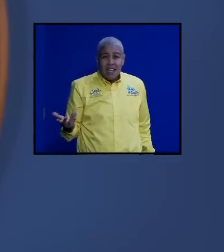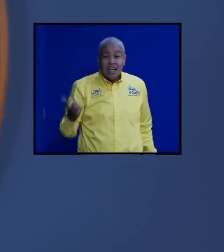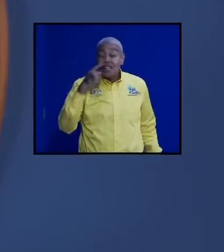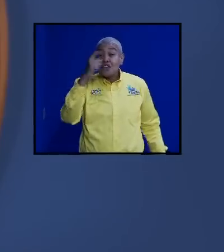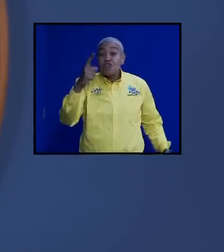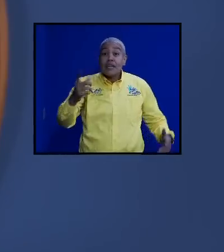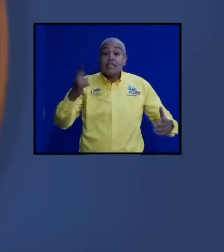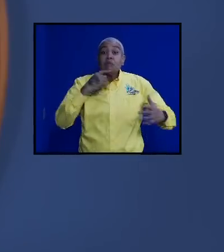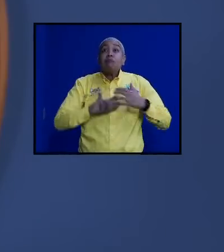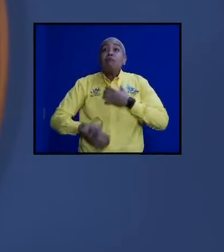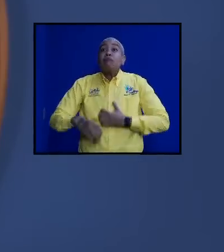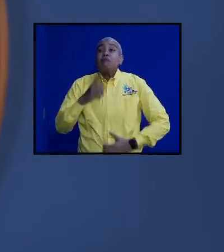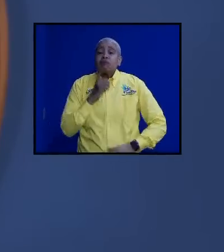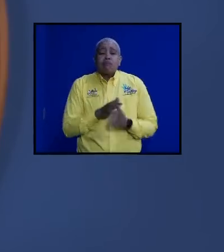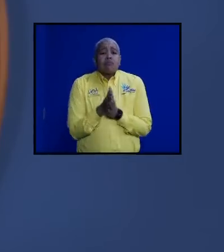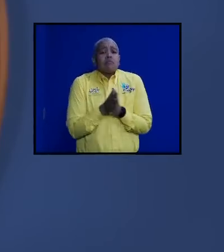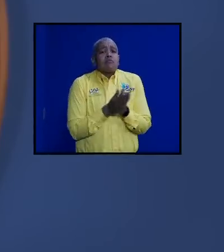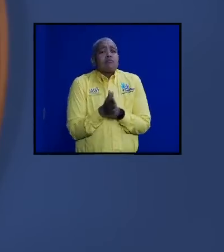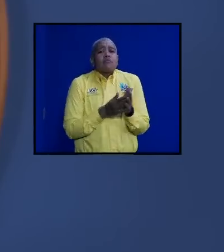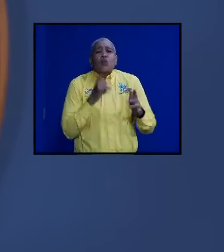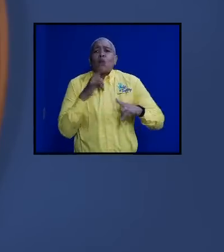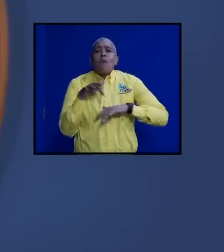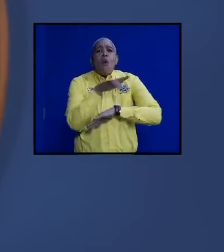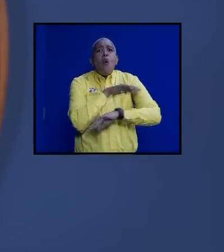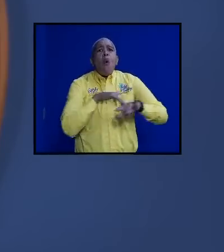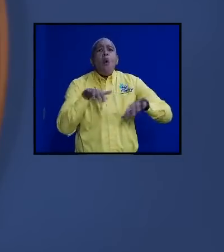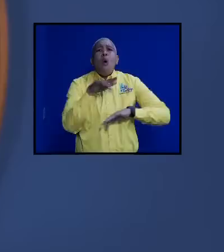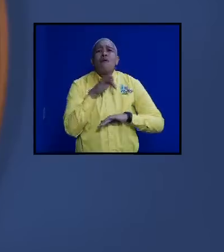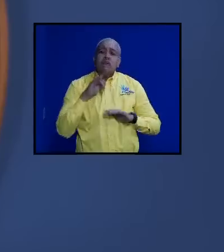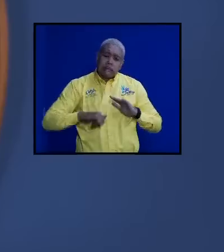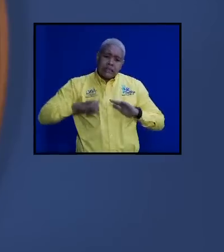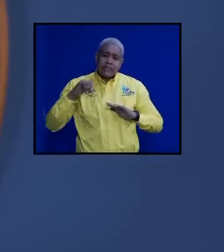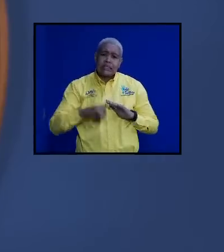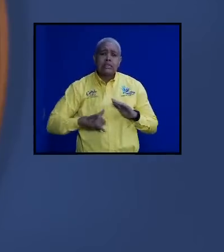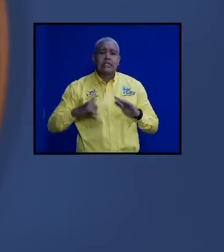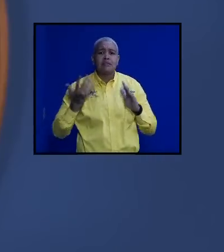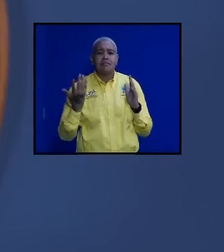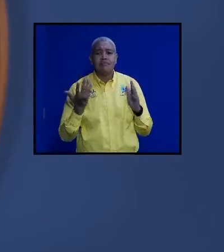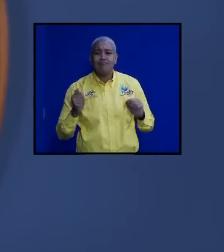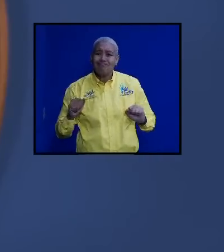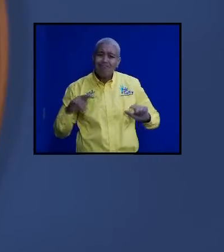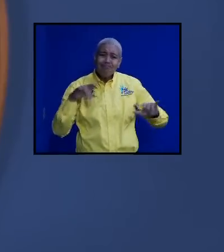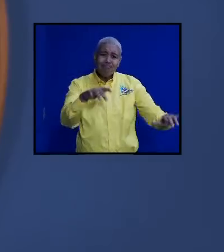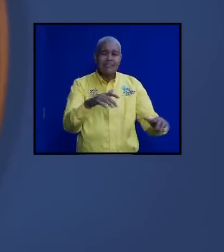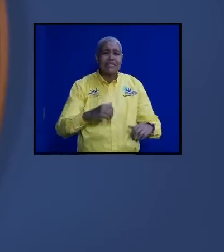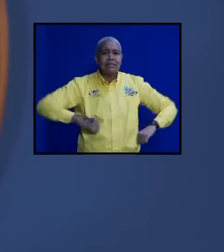pent-up desire to move around and be in packed commercial spaces.